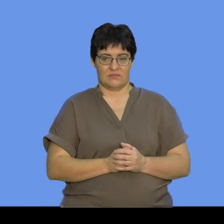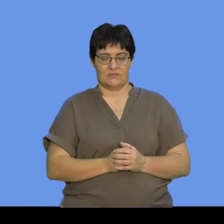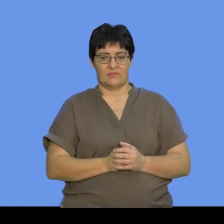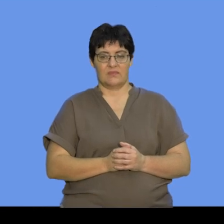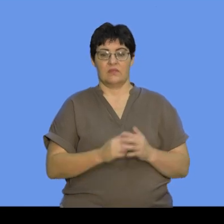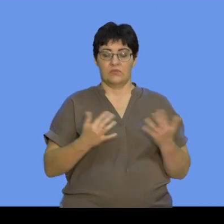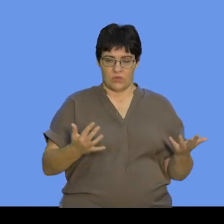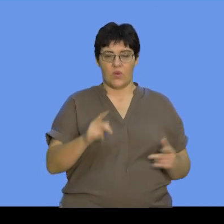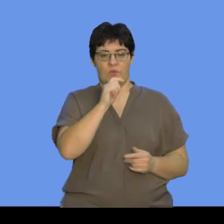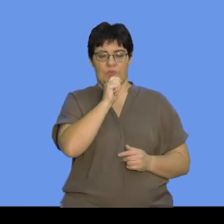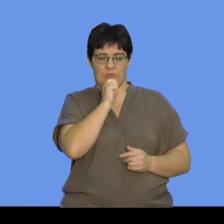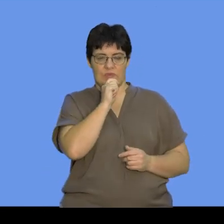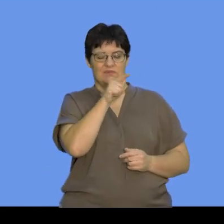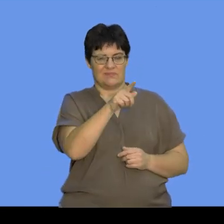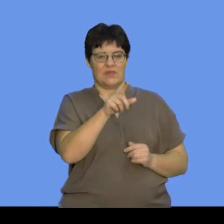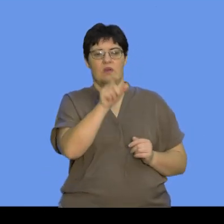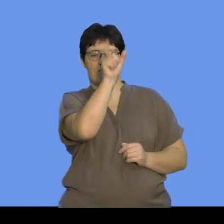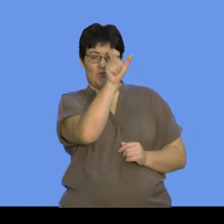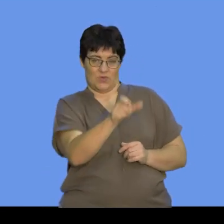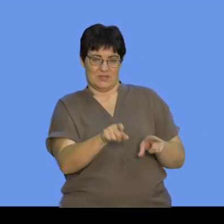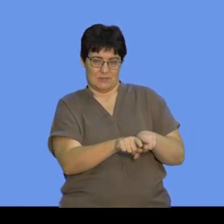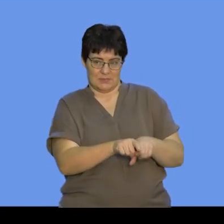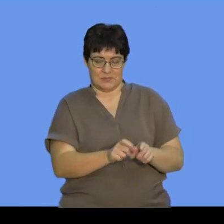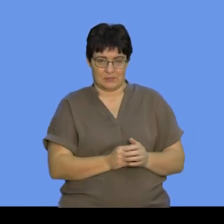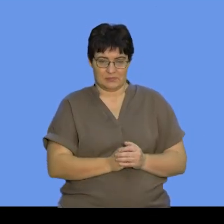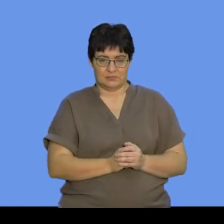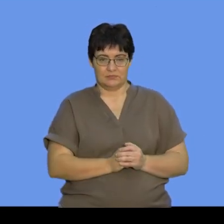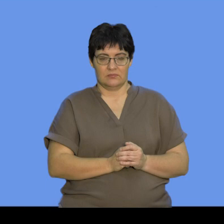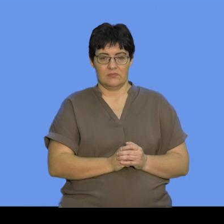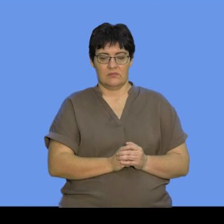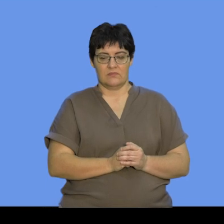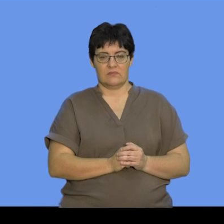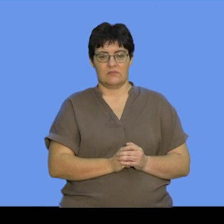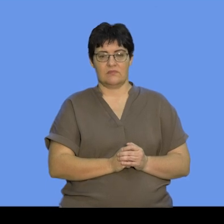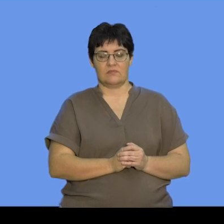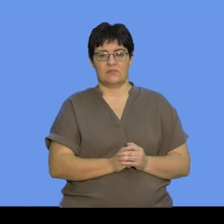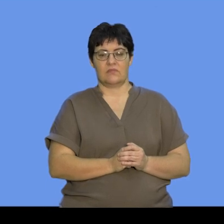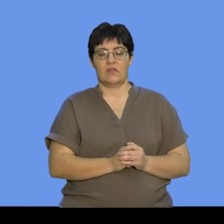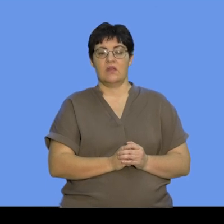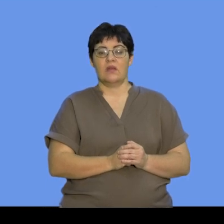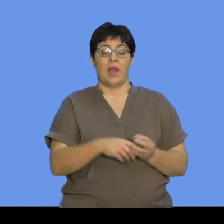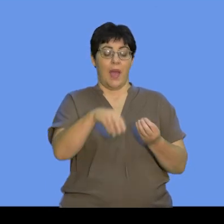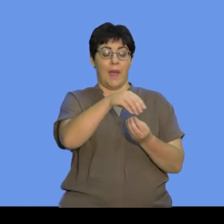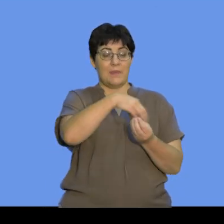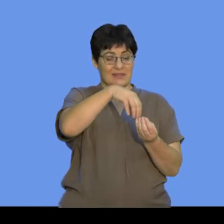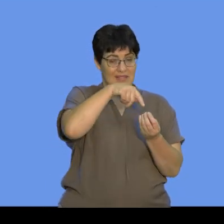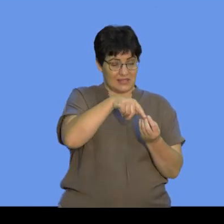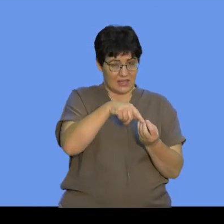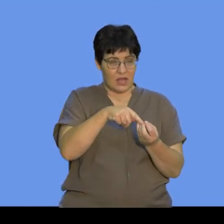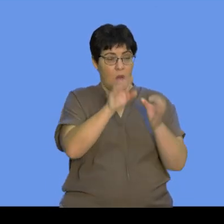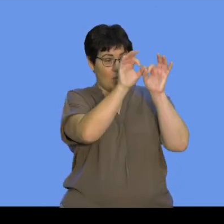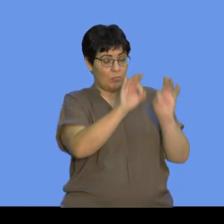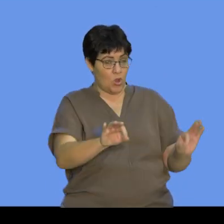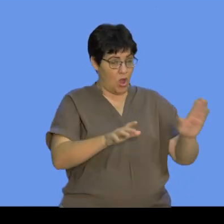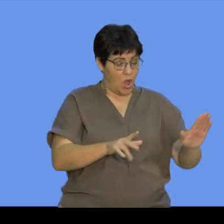we'll use these key terms quite a lot, right? And then matter is pure substances, okay, or